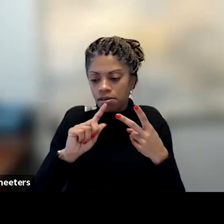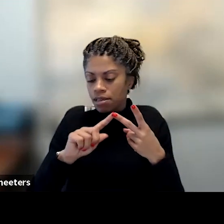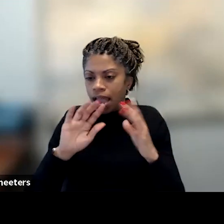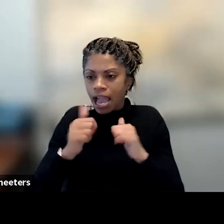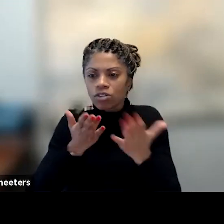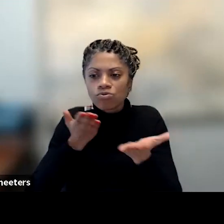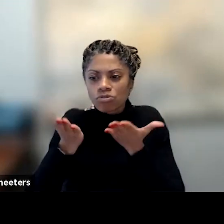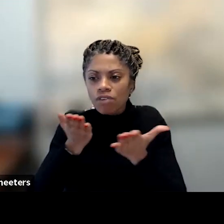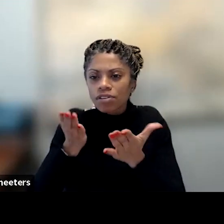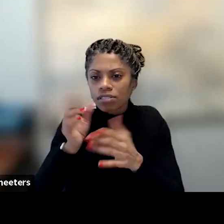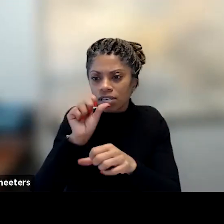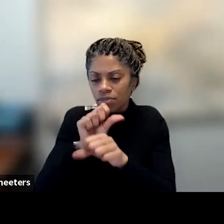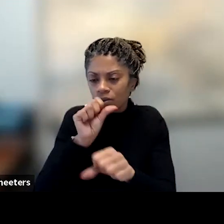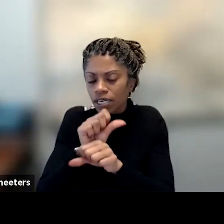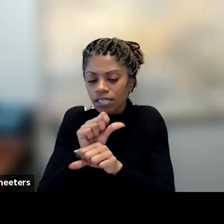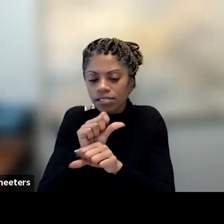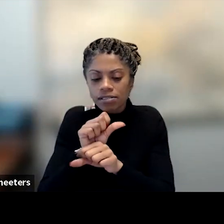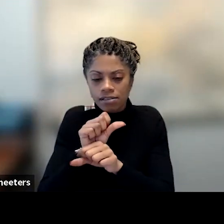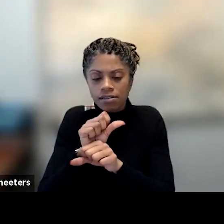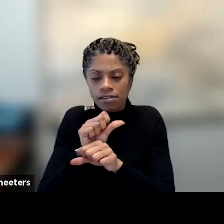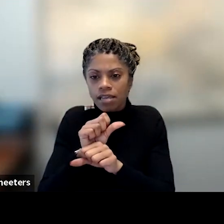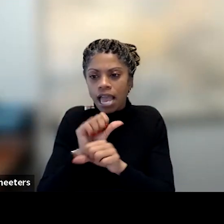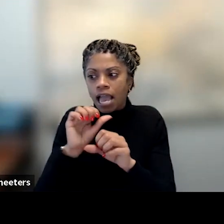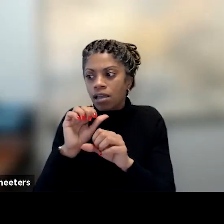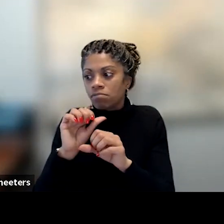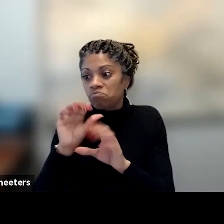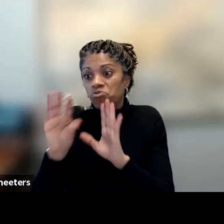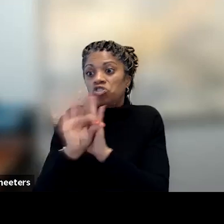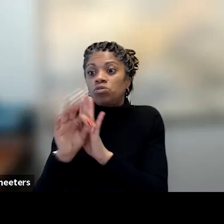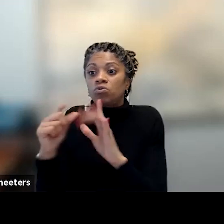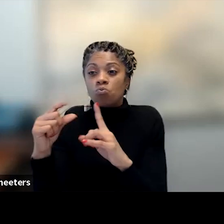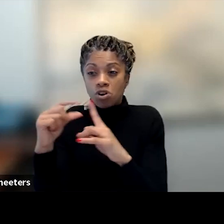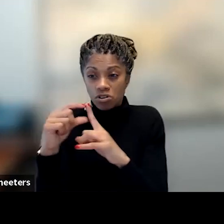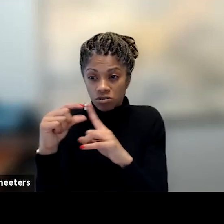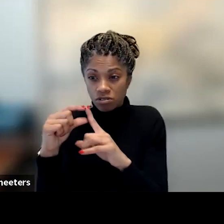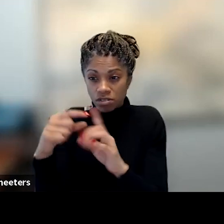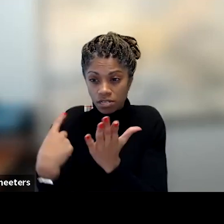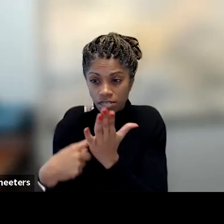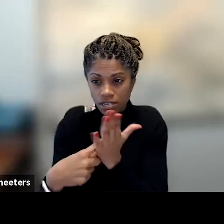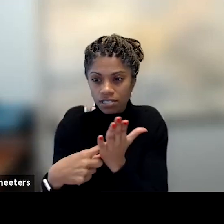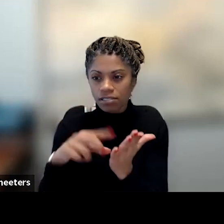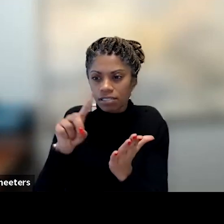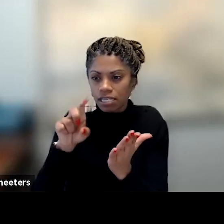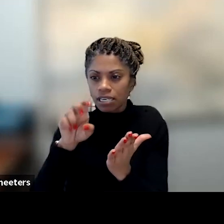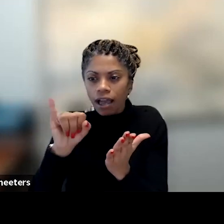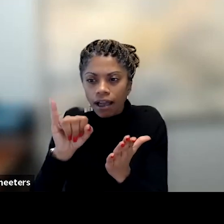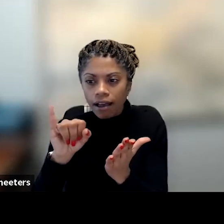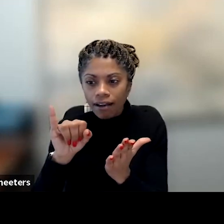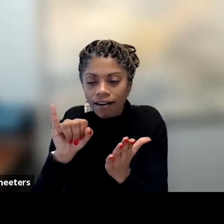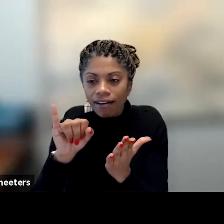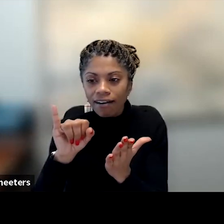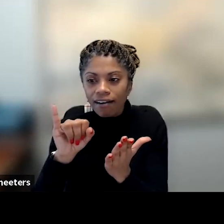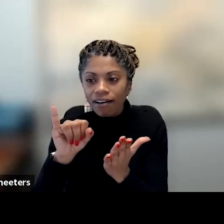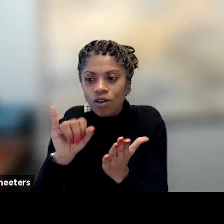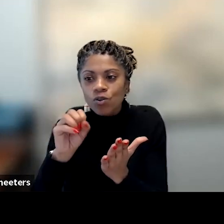And so I want to make sure that the biggest takeaway from this is that the communicator is still positioned well to move the needle on